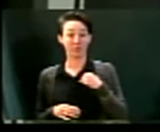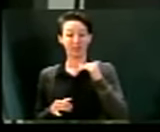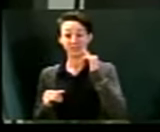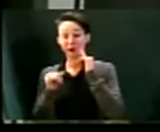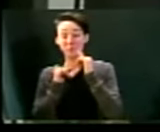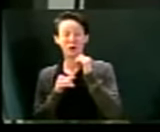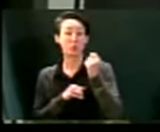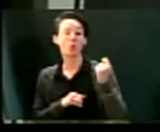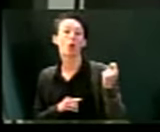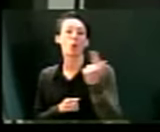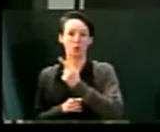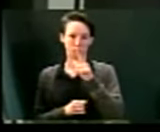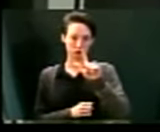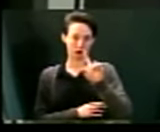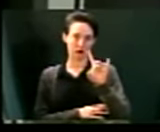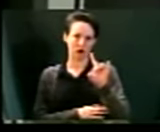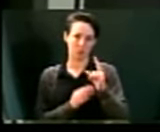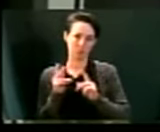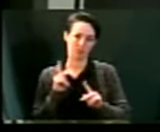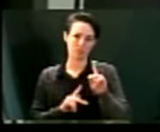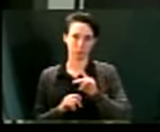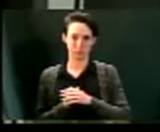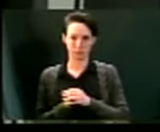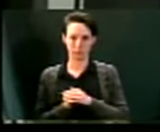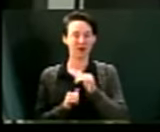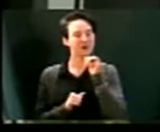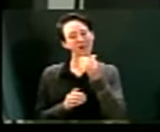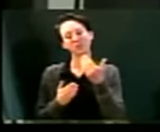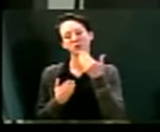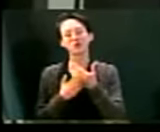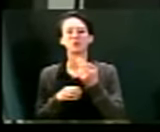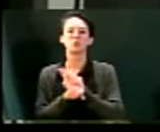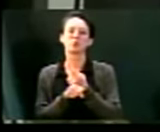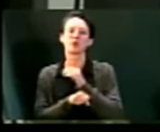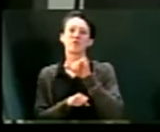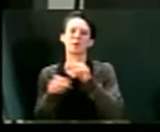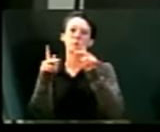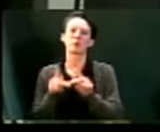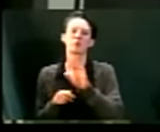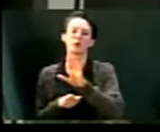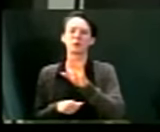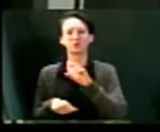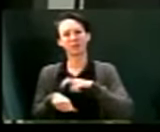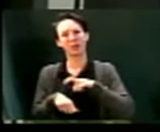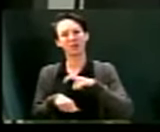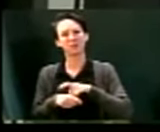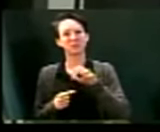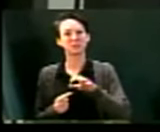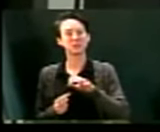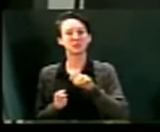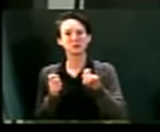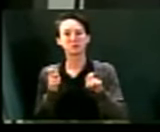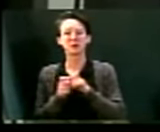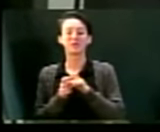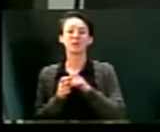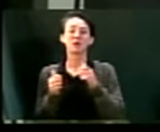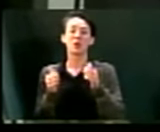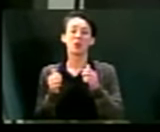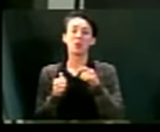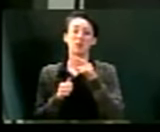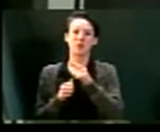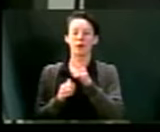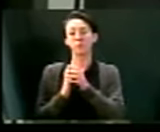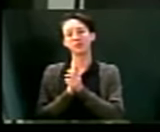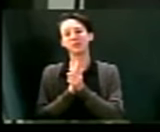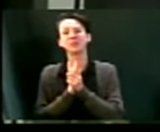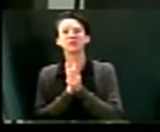28 people. That's not a good use of that person's time, especially when that person is a talent and acquisition specialist at